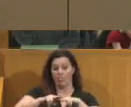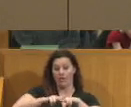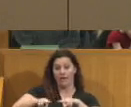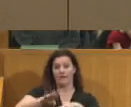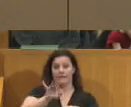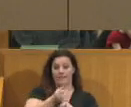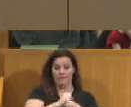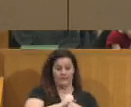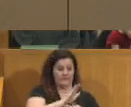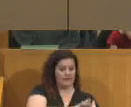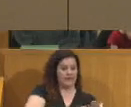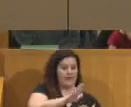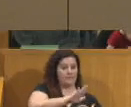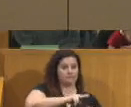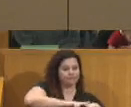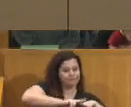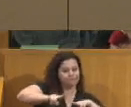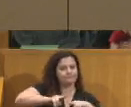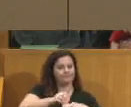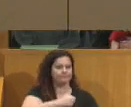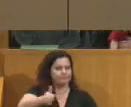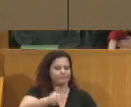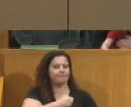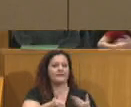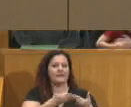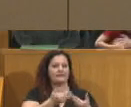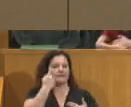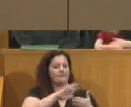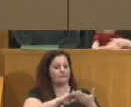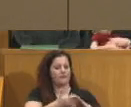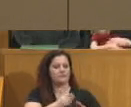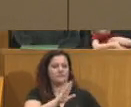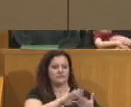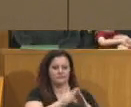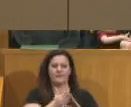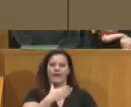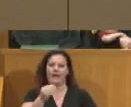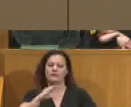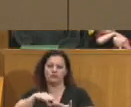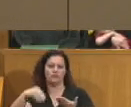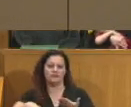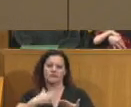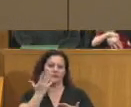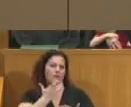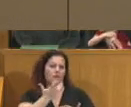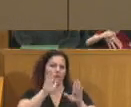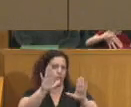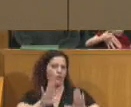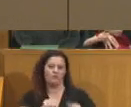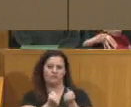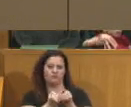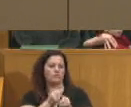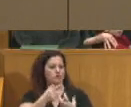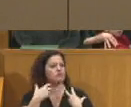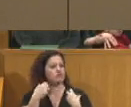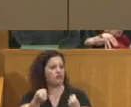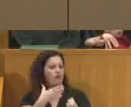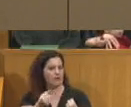year's award goes to our university's chancellor, Philip Dubois. Since becoming chancellor of UNC Charlotte